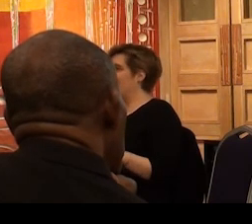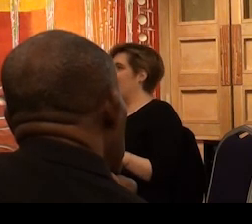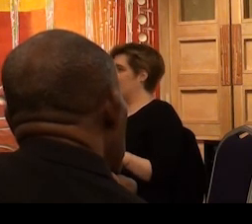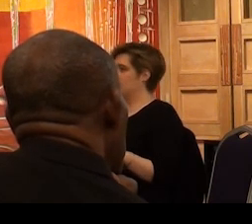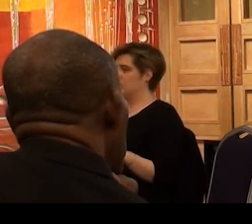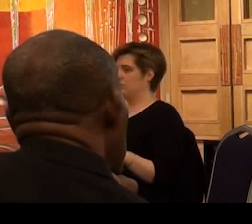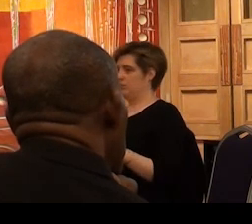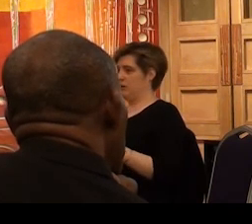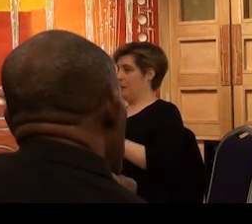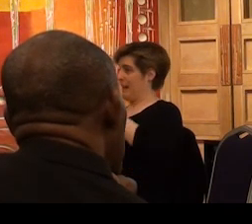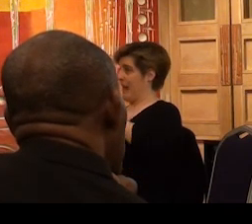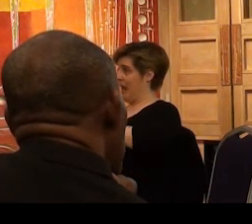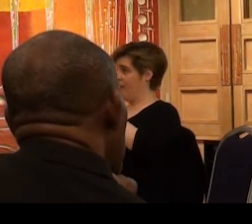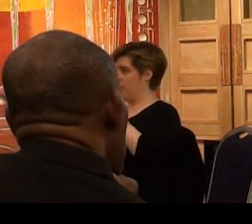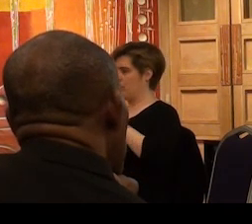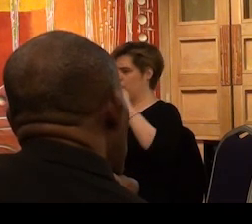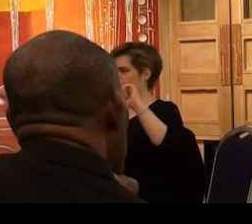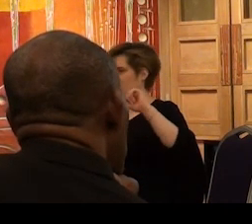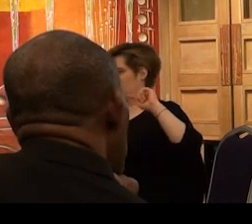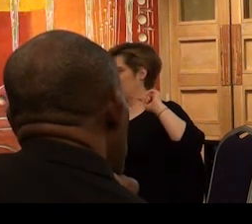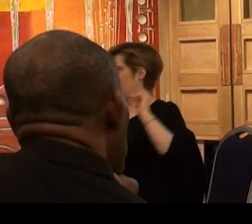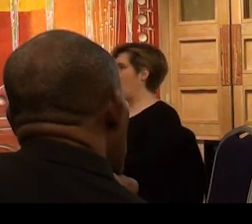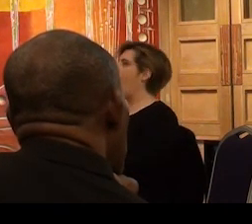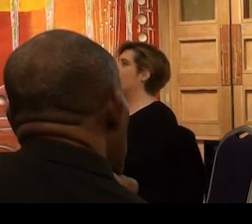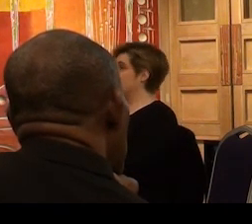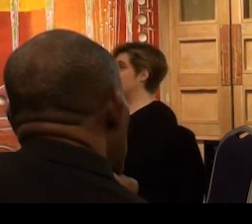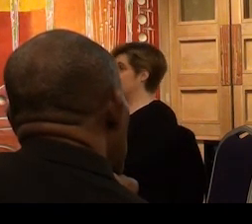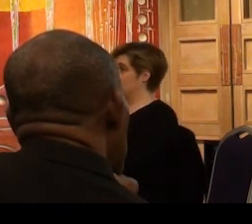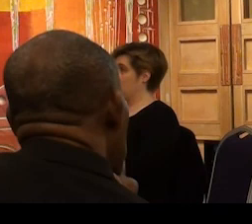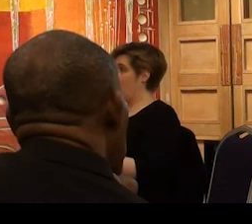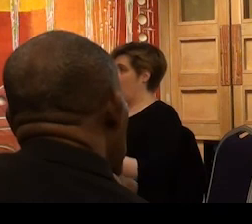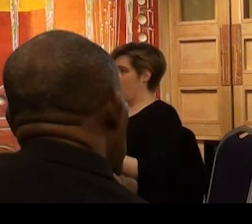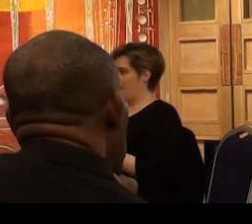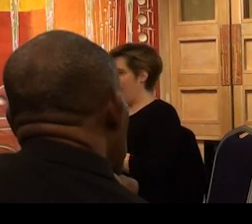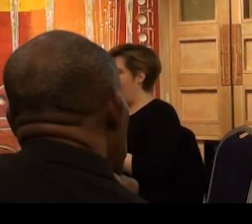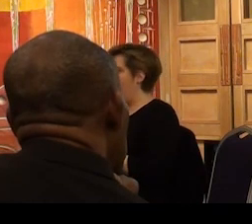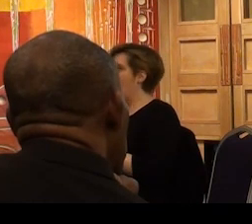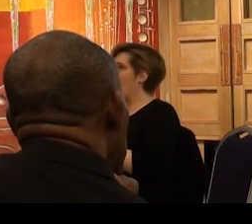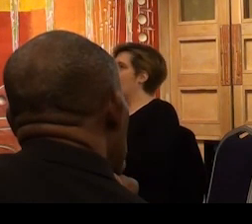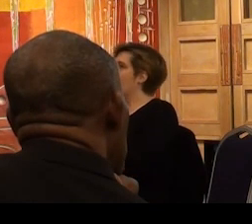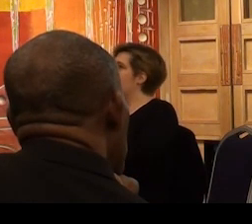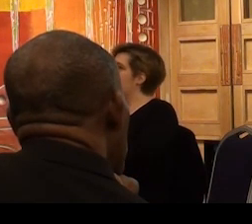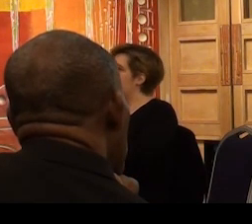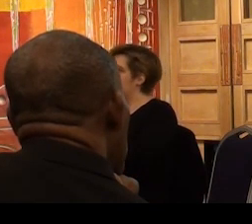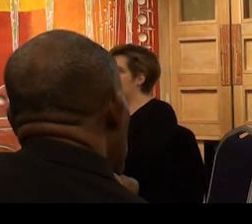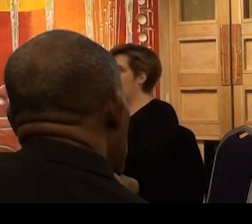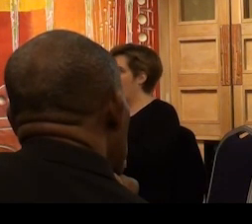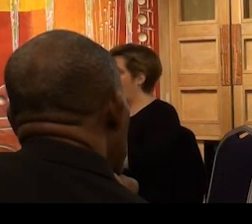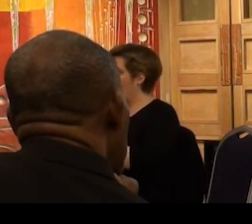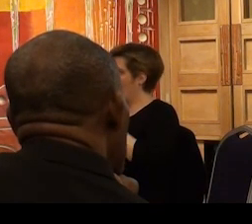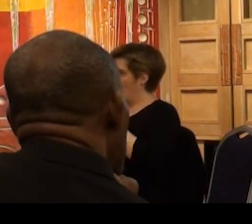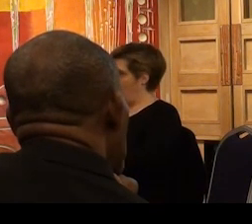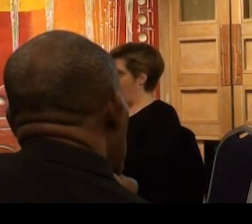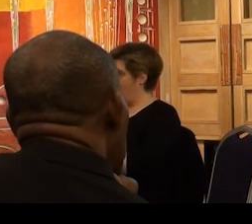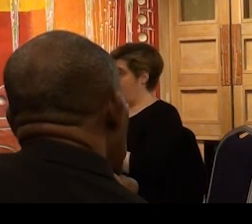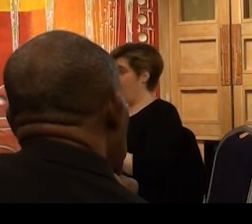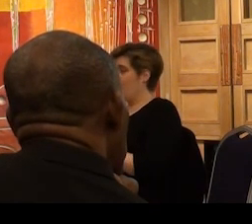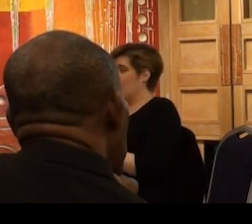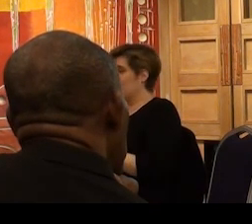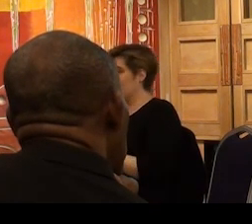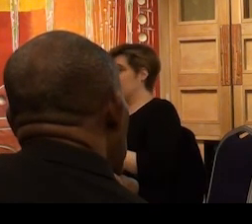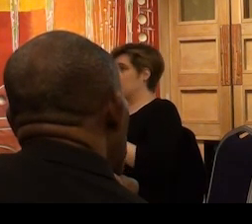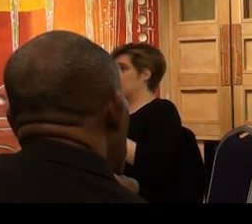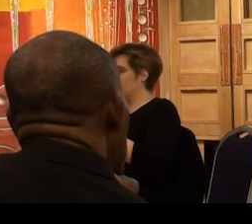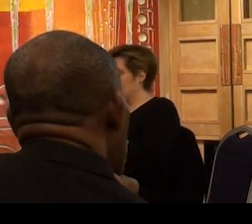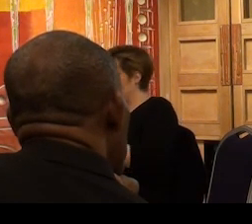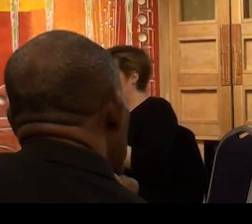to it in a very medicalised model. We need to look at starting points and see how we change and make sure environments are emotionally regulated